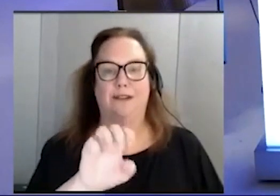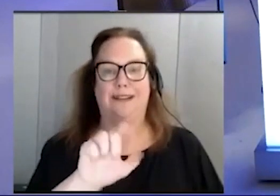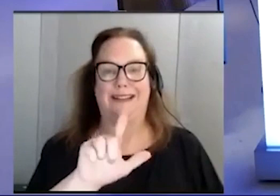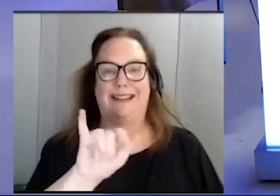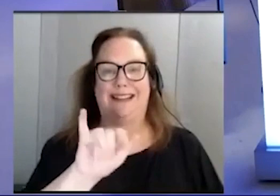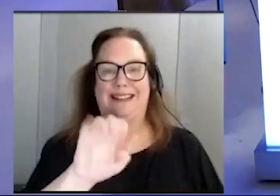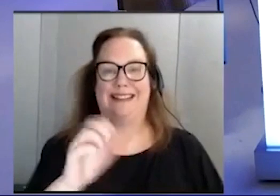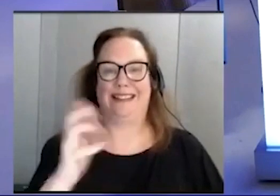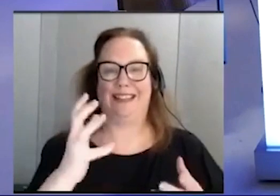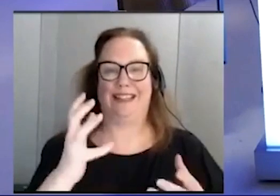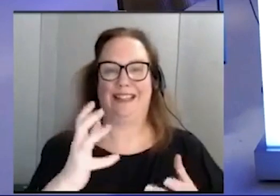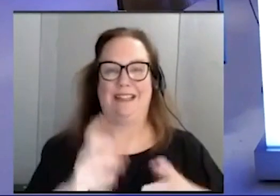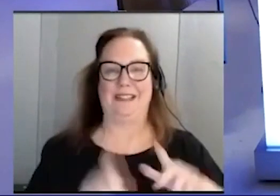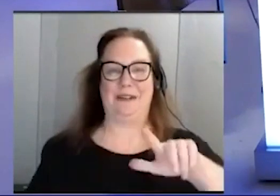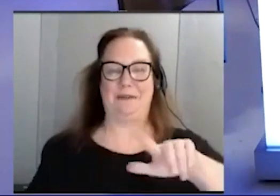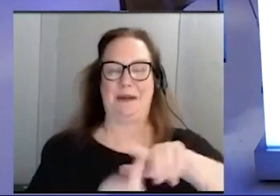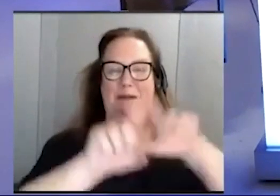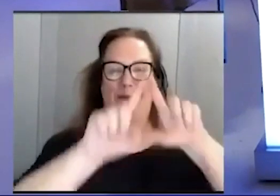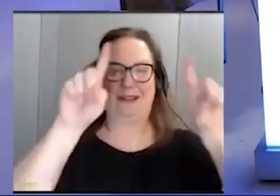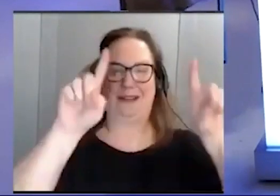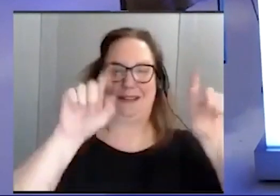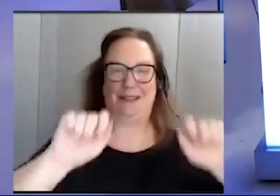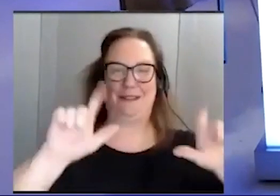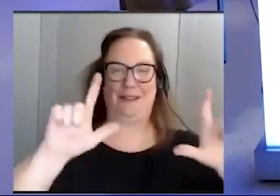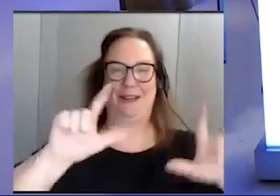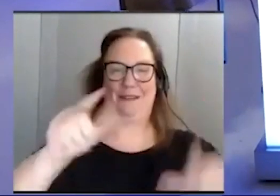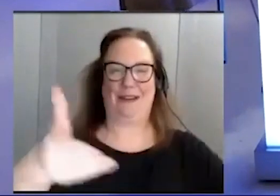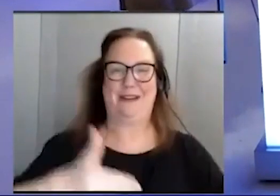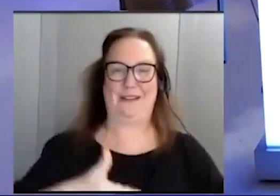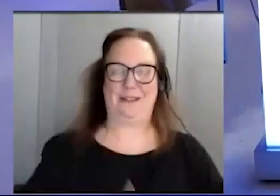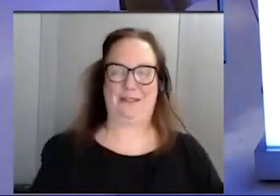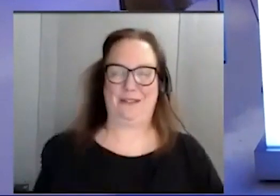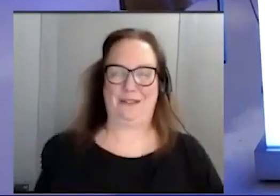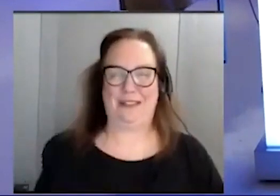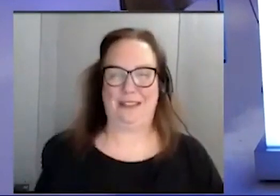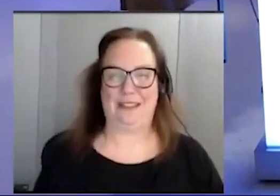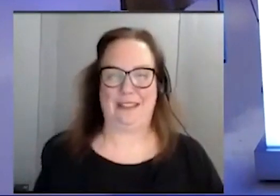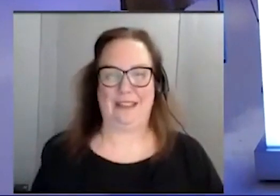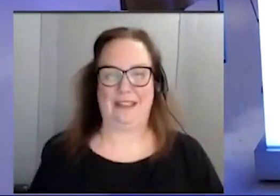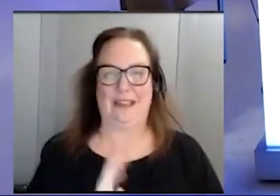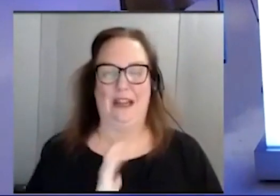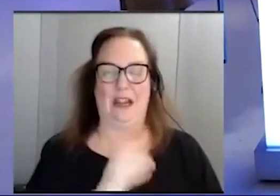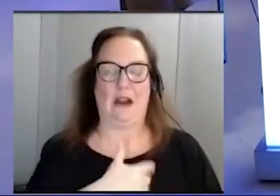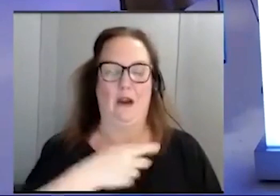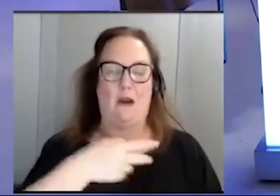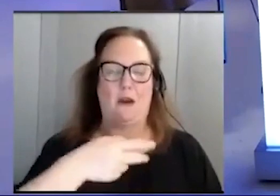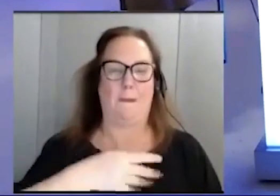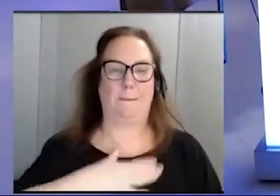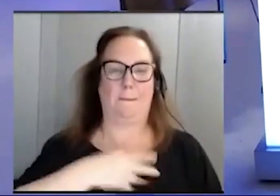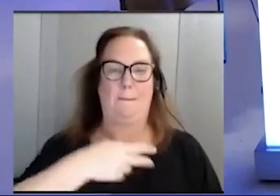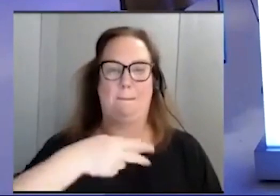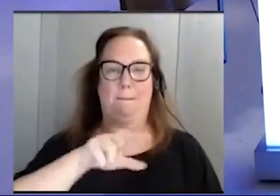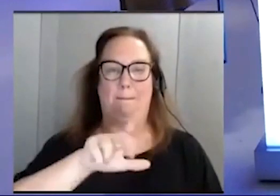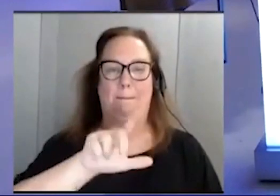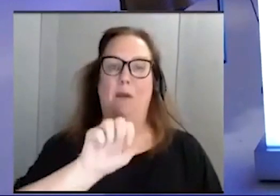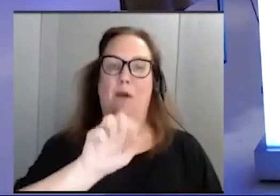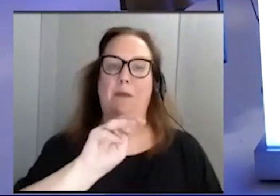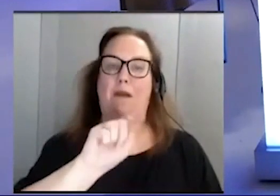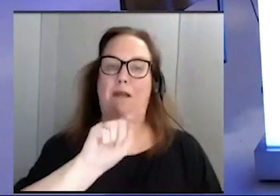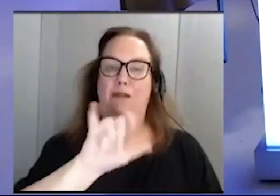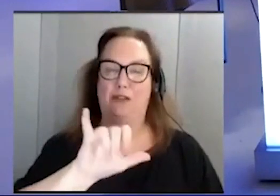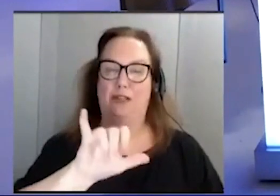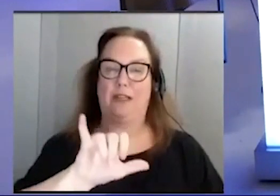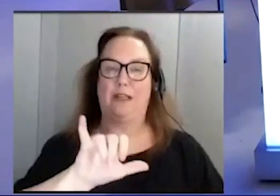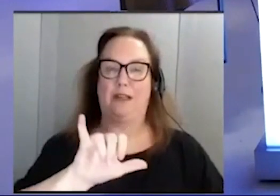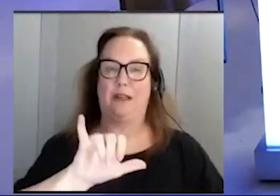popped up on our screen, and I wanted to formally introduce you. How are you today? She's one of our thank you. pulmonologists here at the health system, and also credited for creating our long hauler